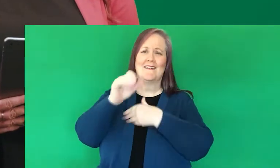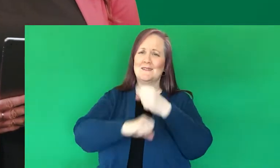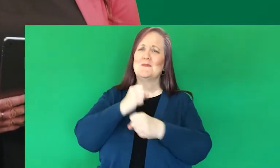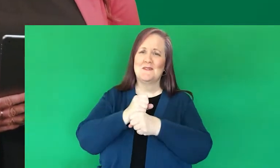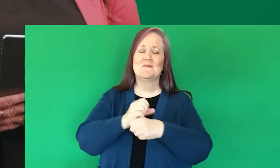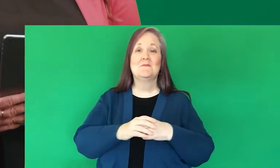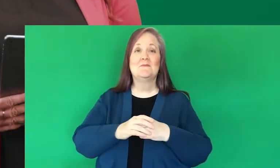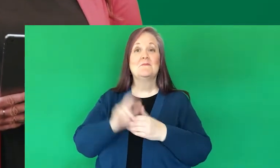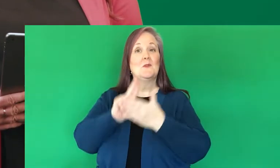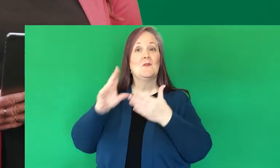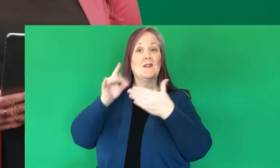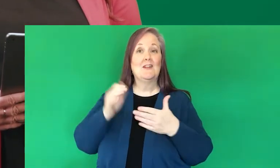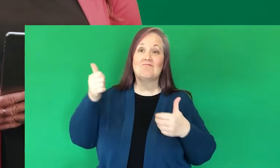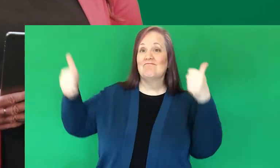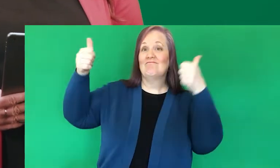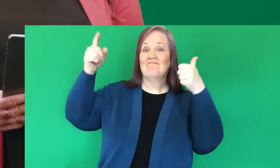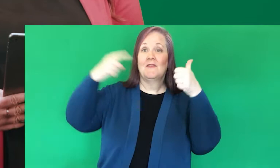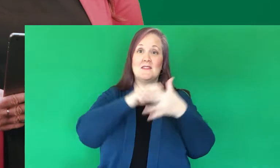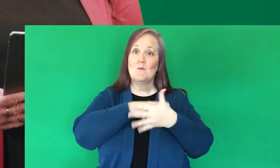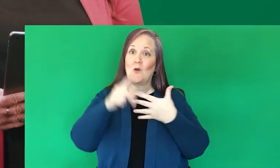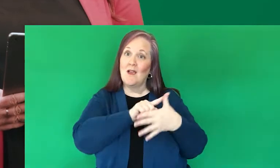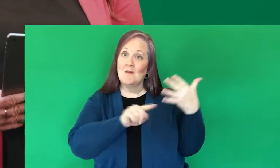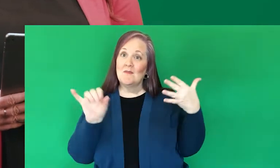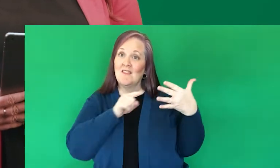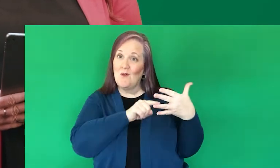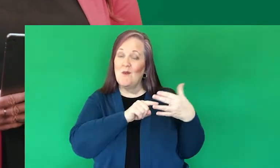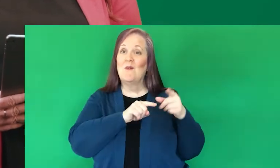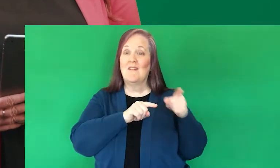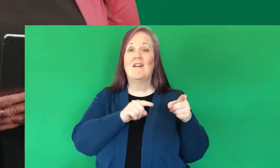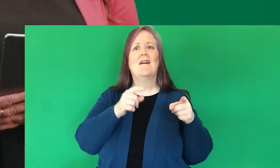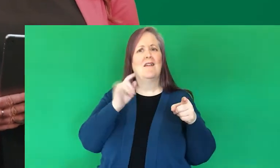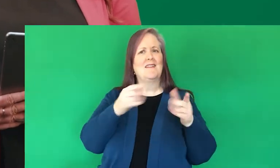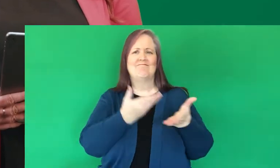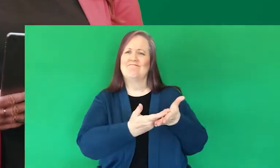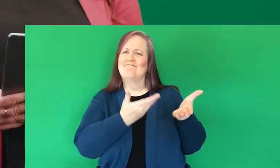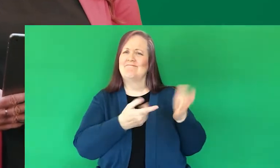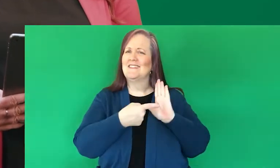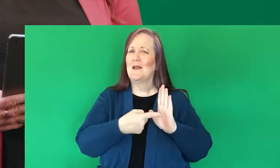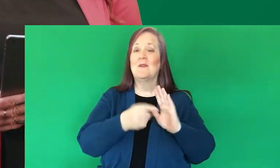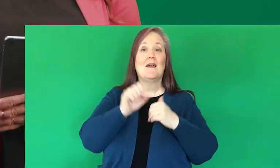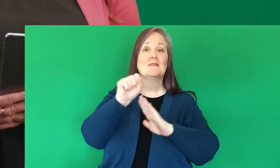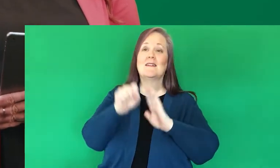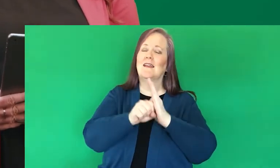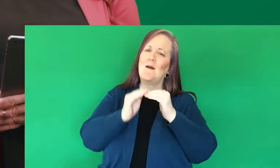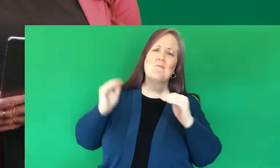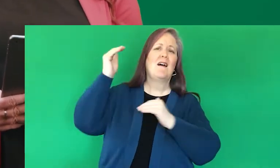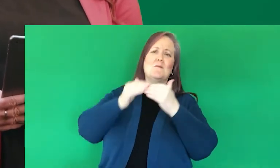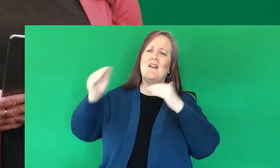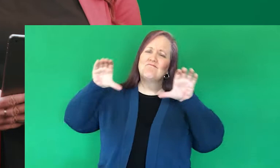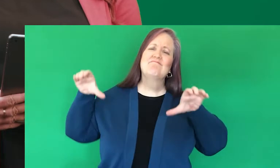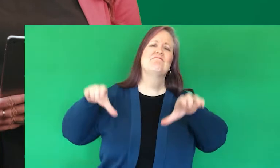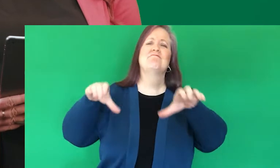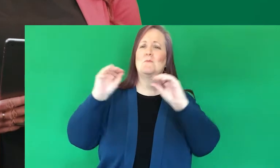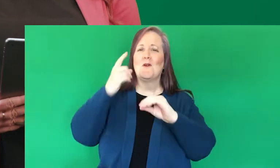entire academic year. University leadership said programs like these are an example of how Sacramento State is going